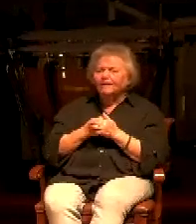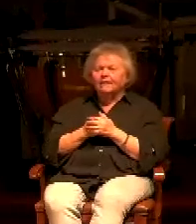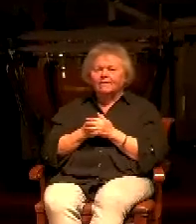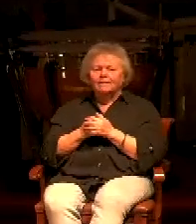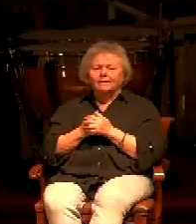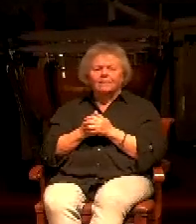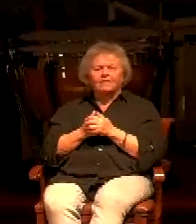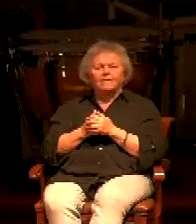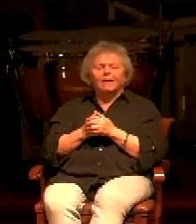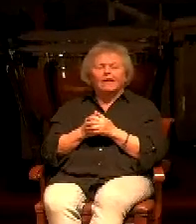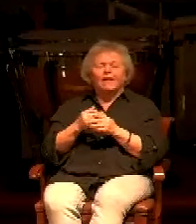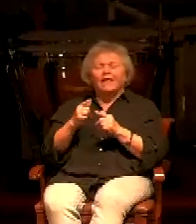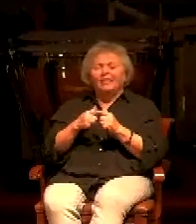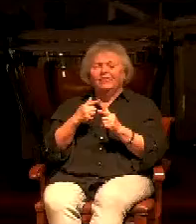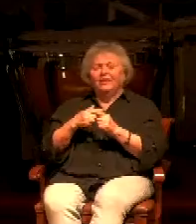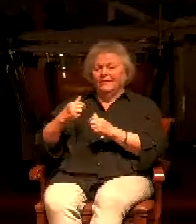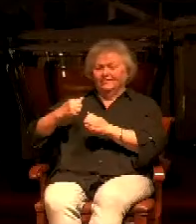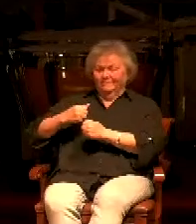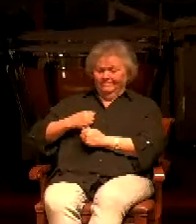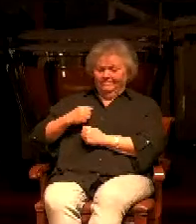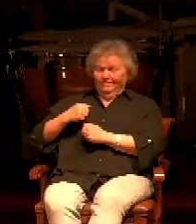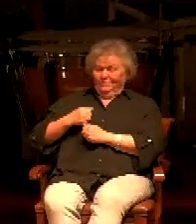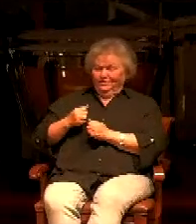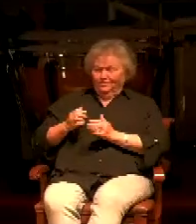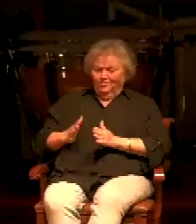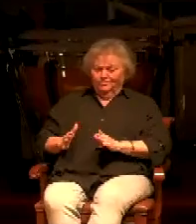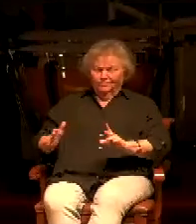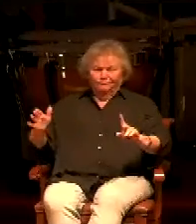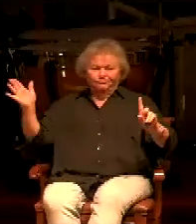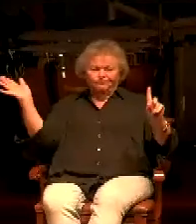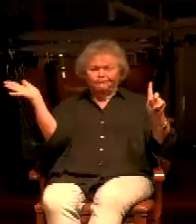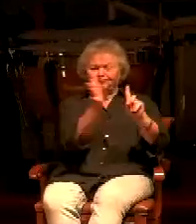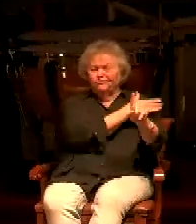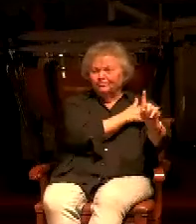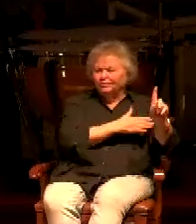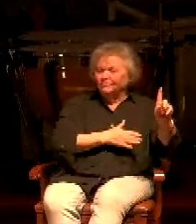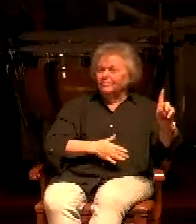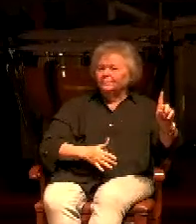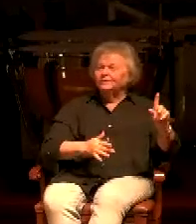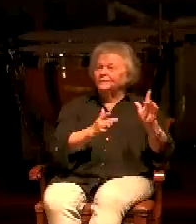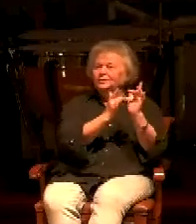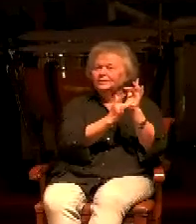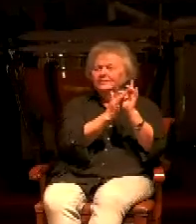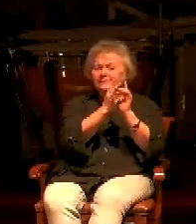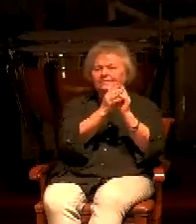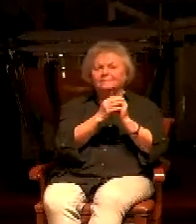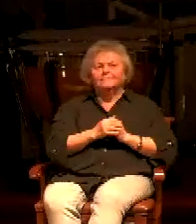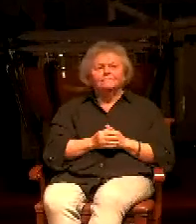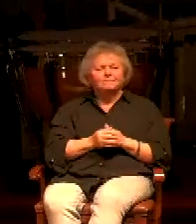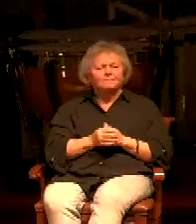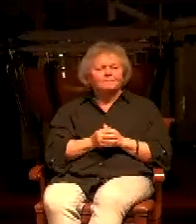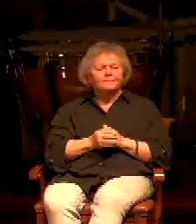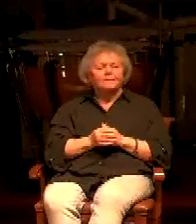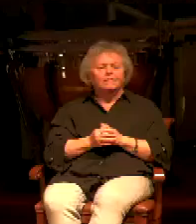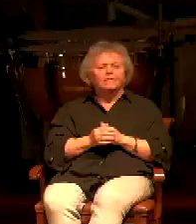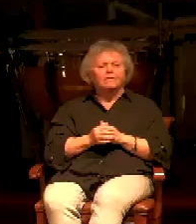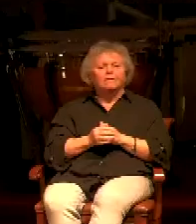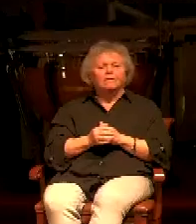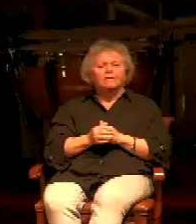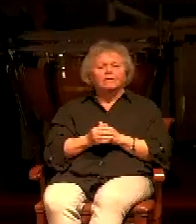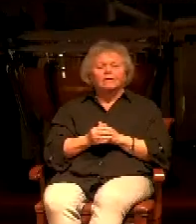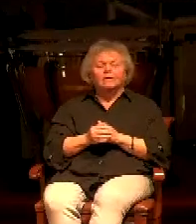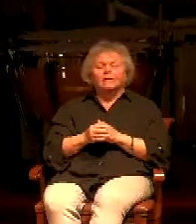Jesus with his hand. Does that not strike you? Like, the Bible says in Psalm 139 that God created us and formed us in our mother's